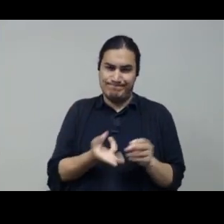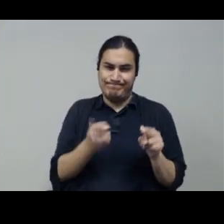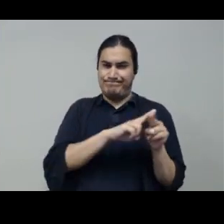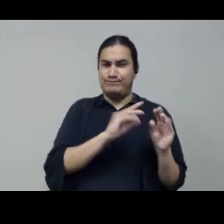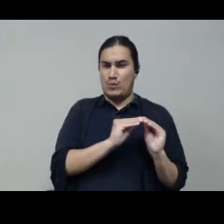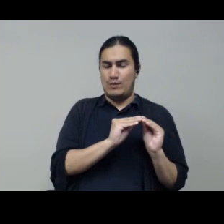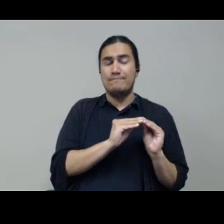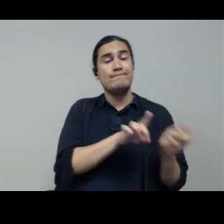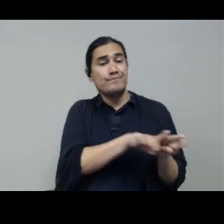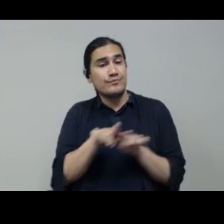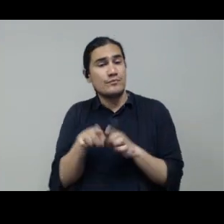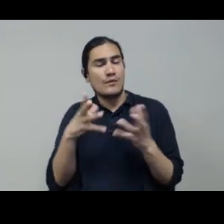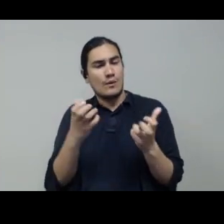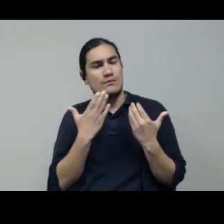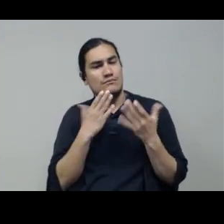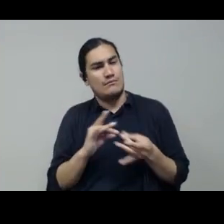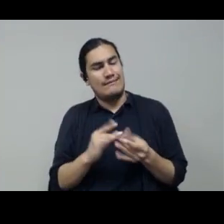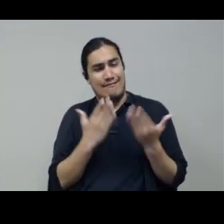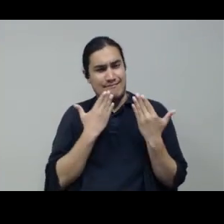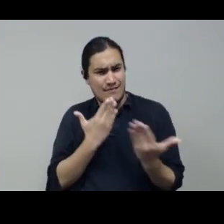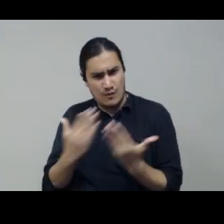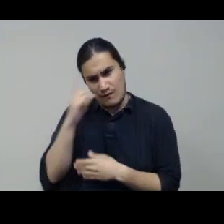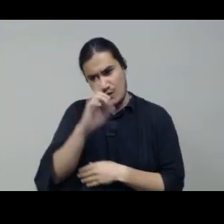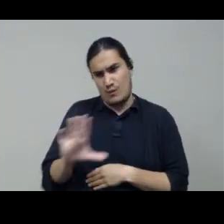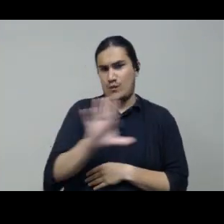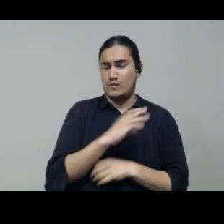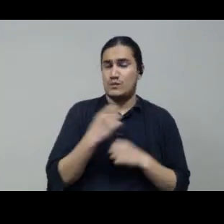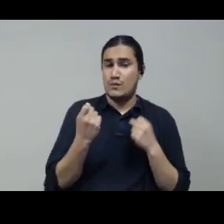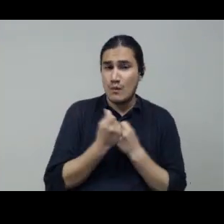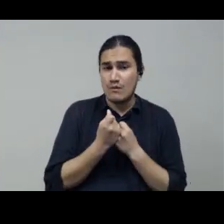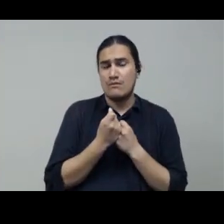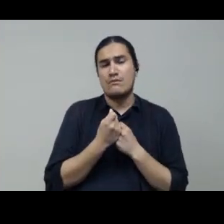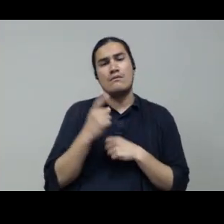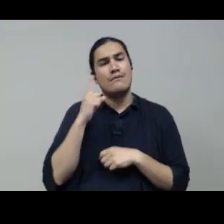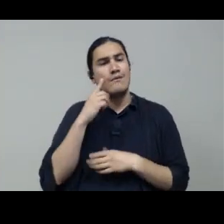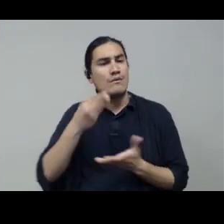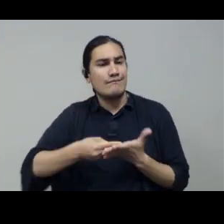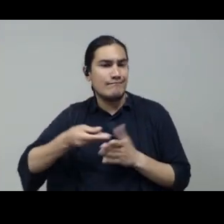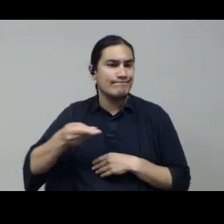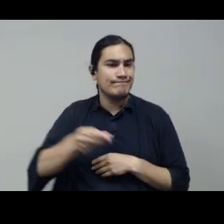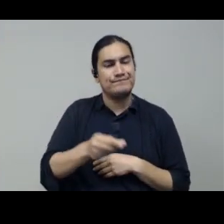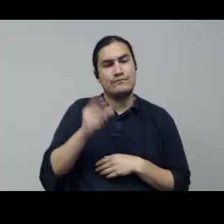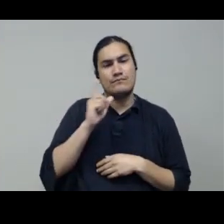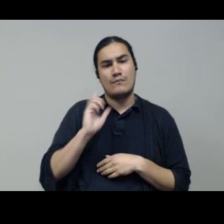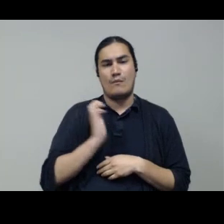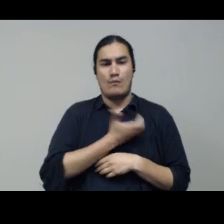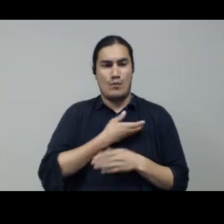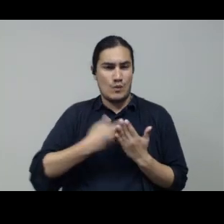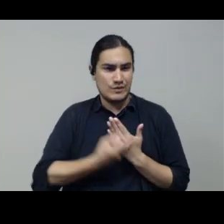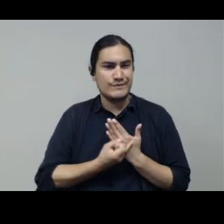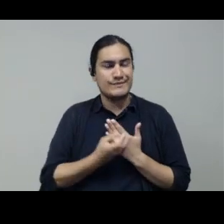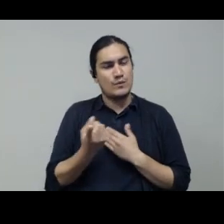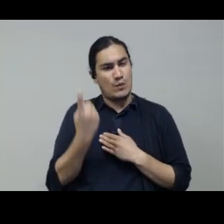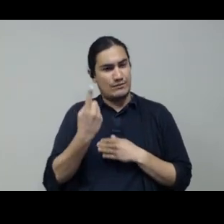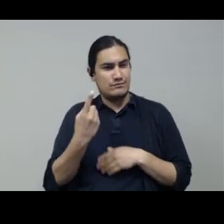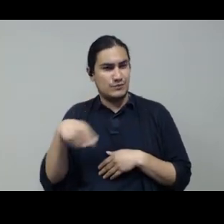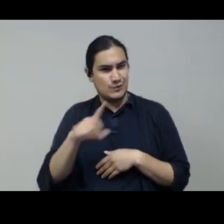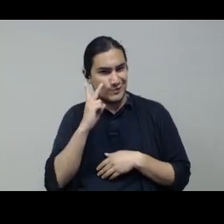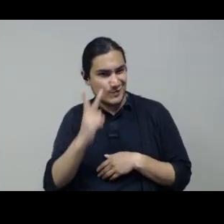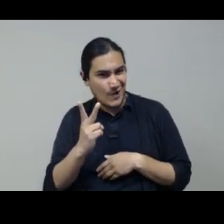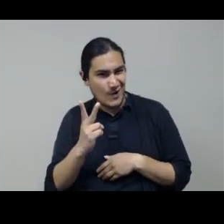this time to say thank you to all of you for your support in funding a number of projects here locally. One of them you visited today with